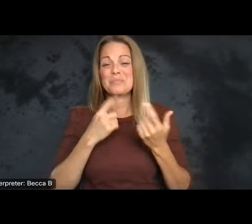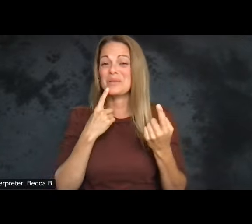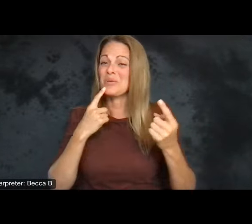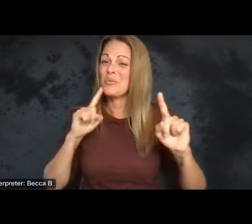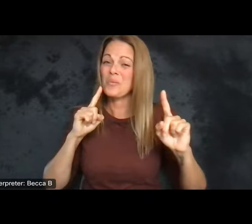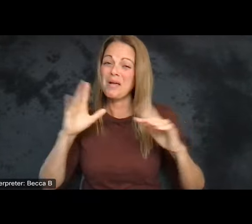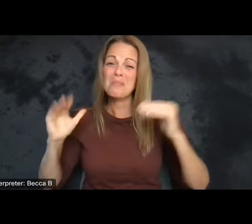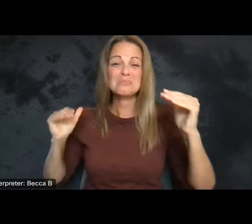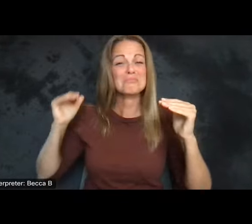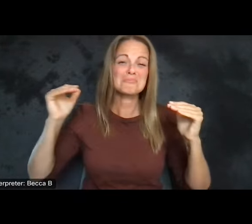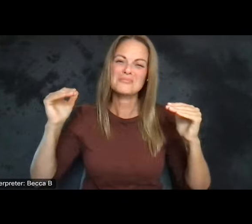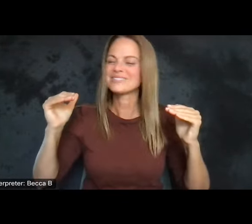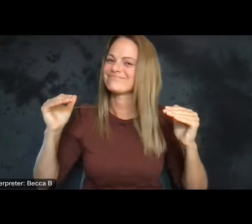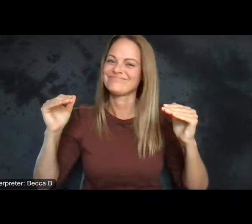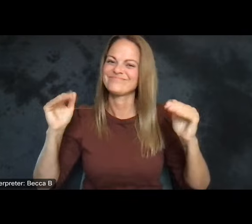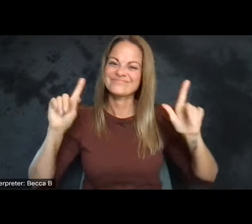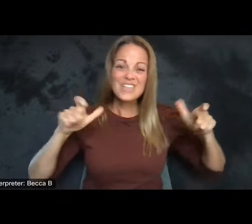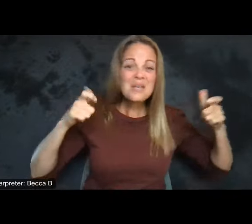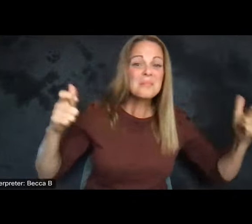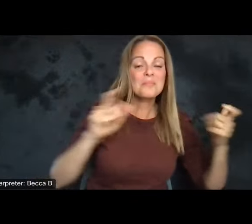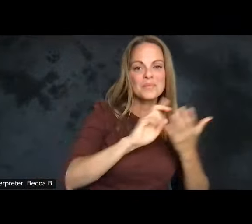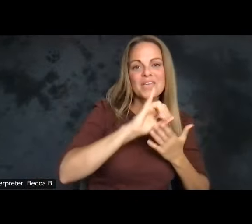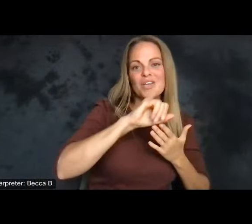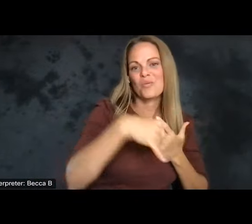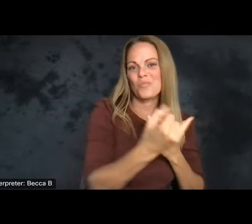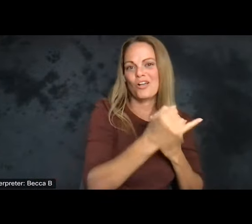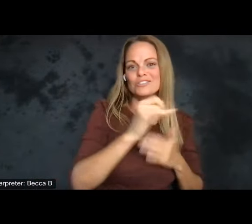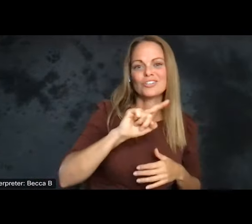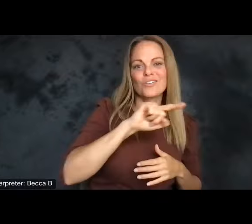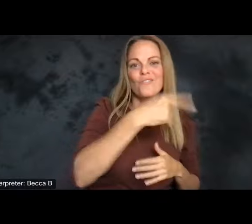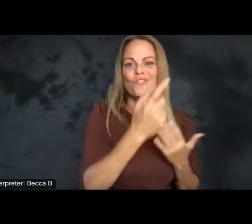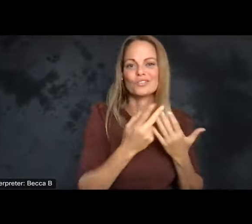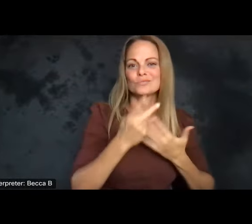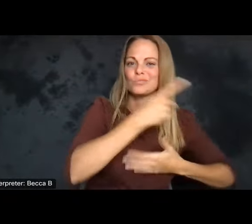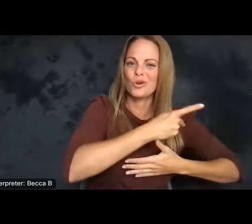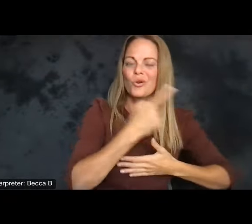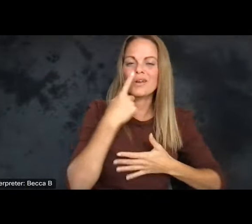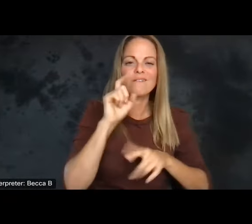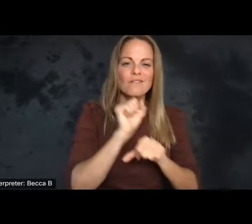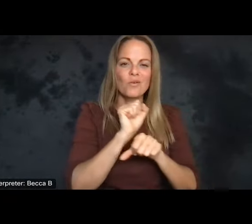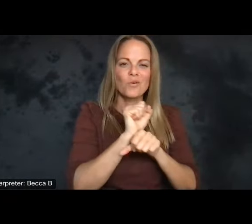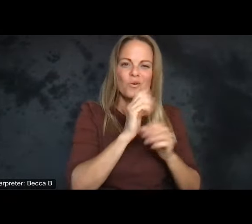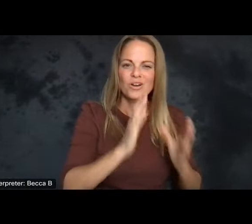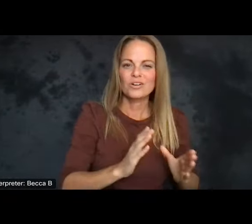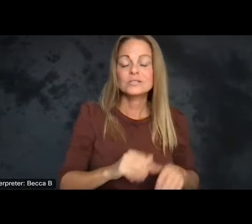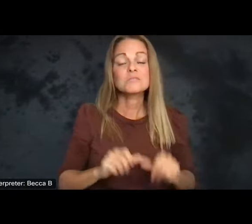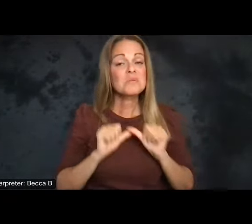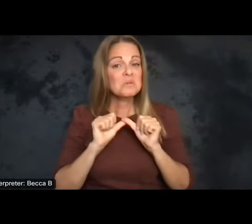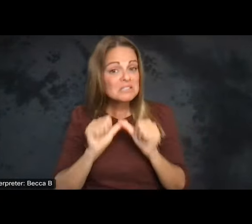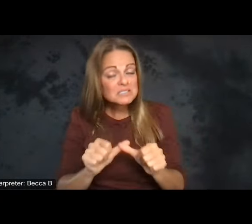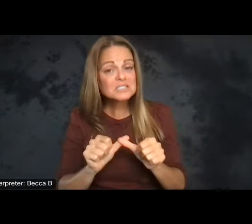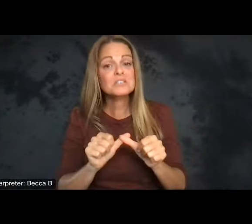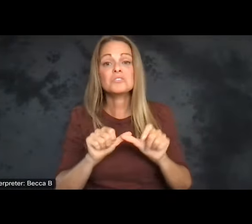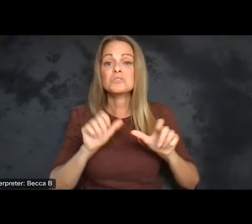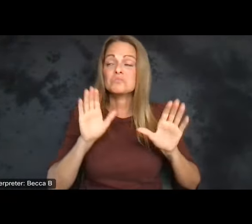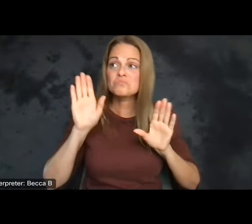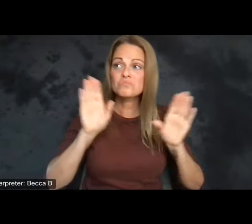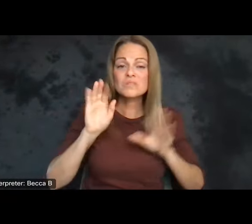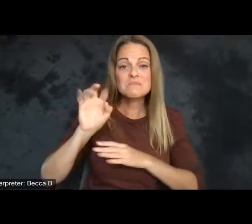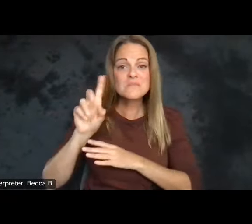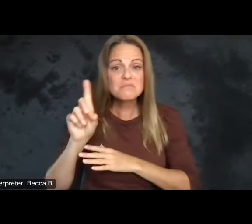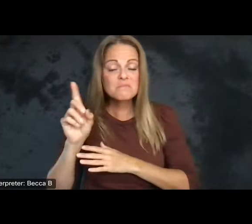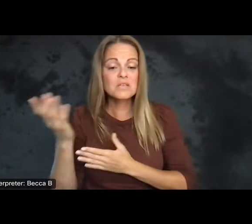honestly, as some of the larger scale projects that are taking place out there. But we continue to do that. In some cases, what we have done is we have merged some of the